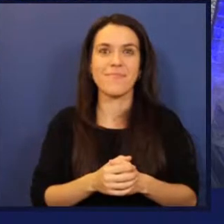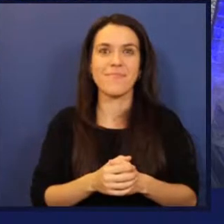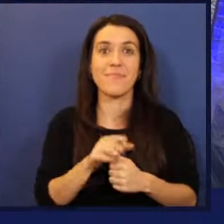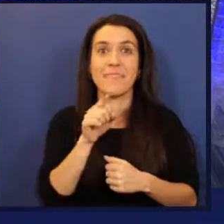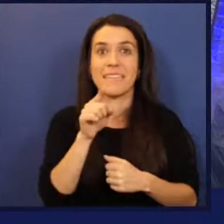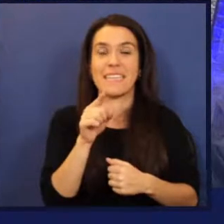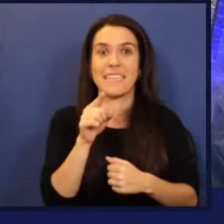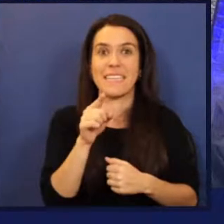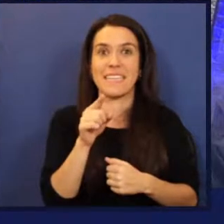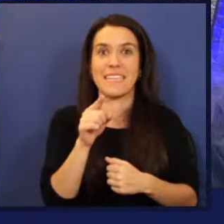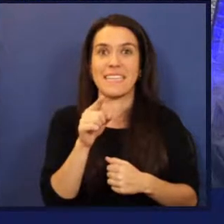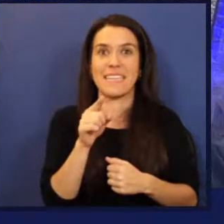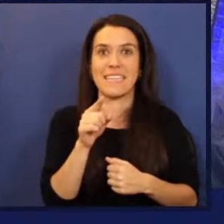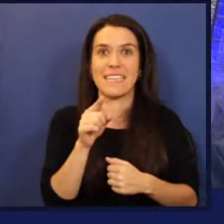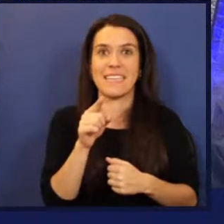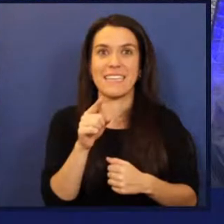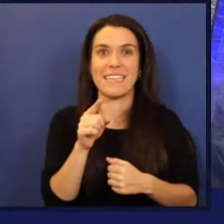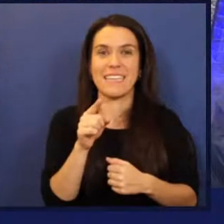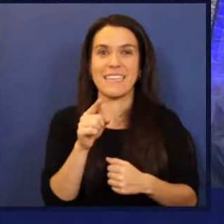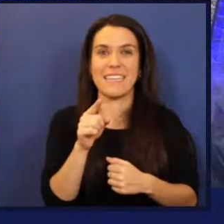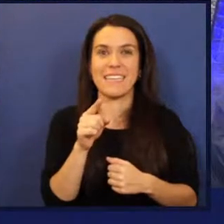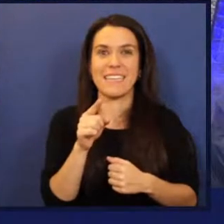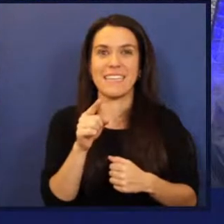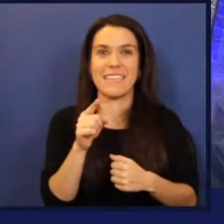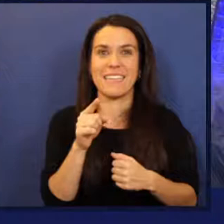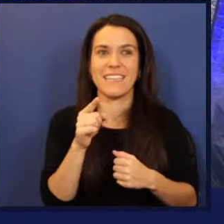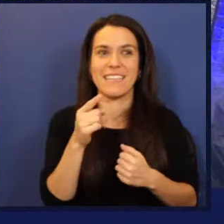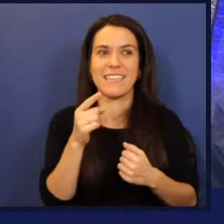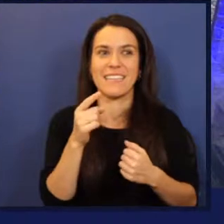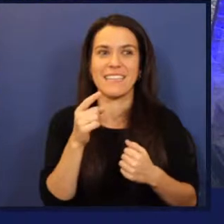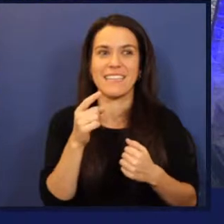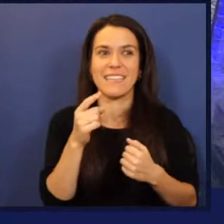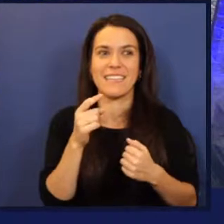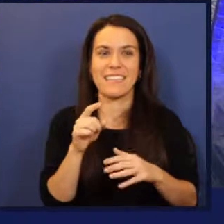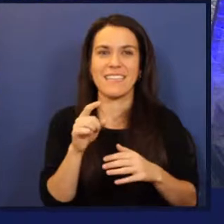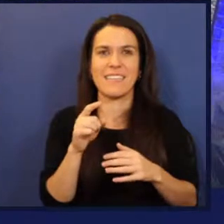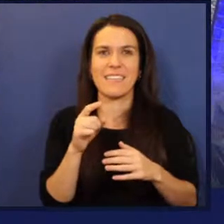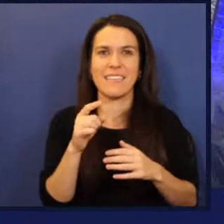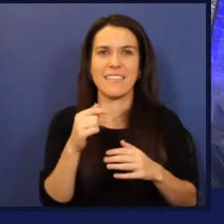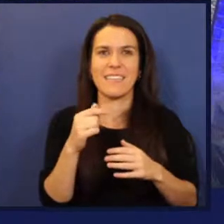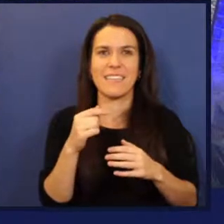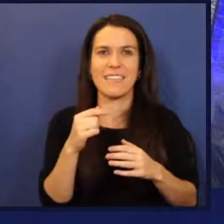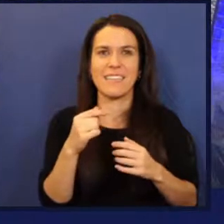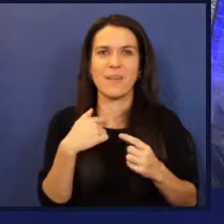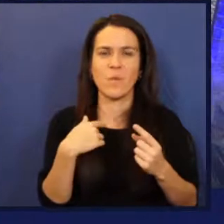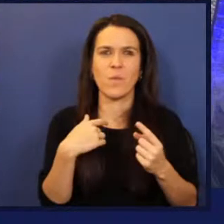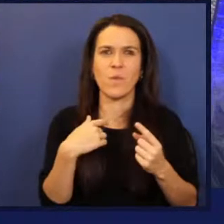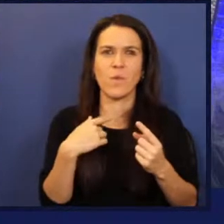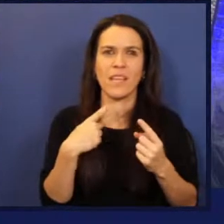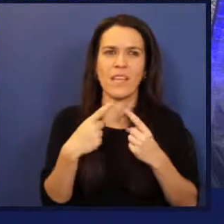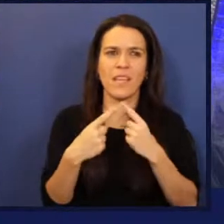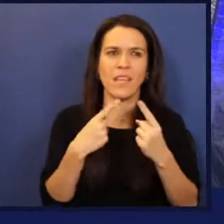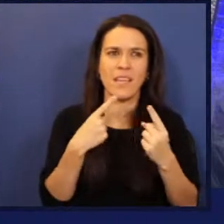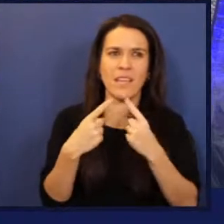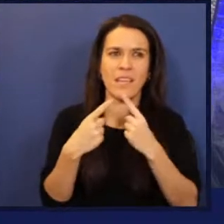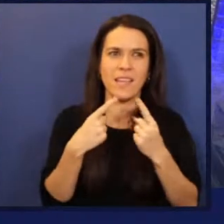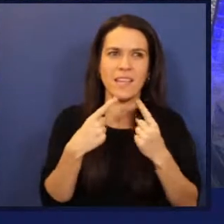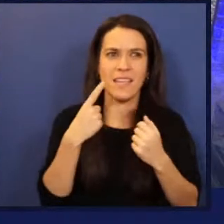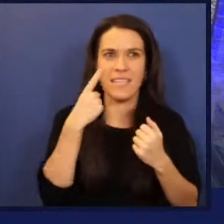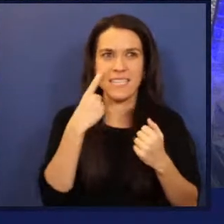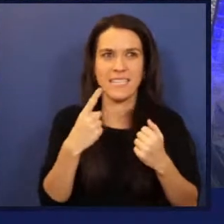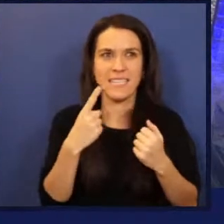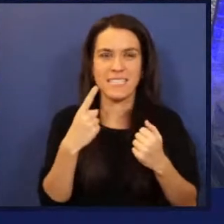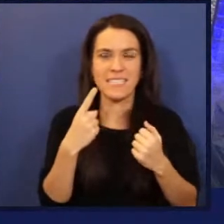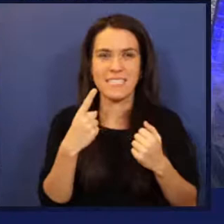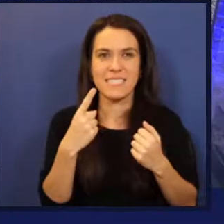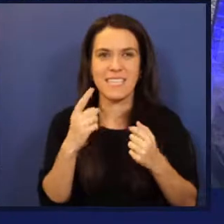the fun stuff. Like when I'm reincarnated, I want to be reincarnated as Fergus, because they give him, like,